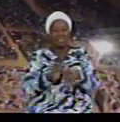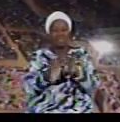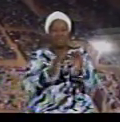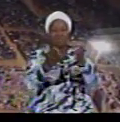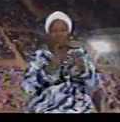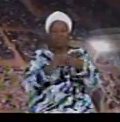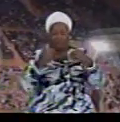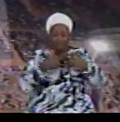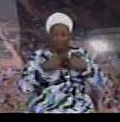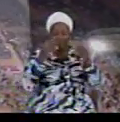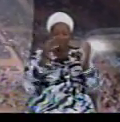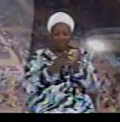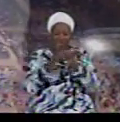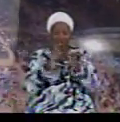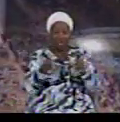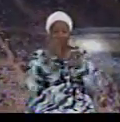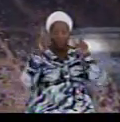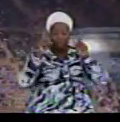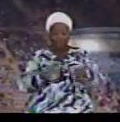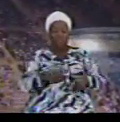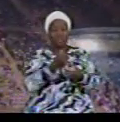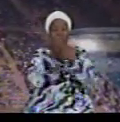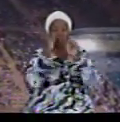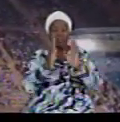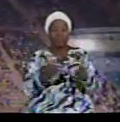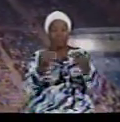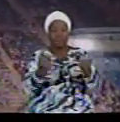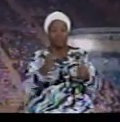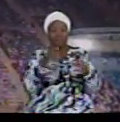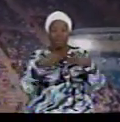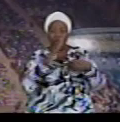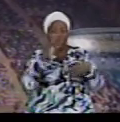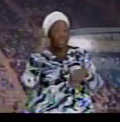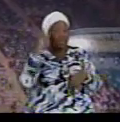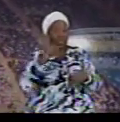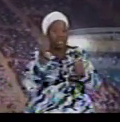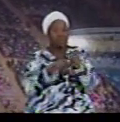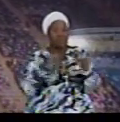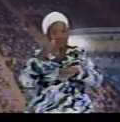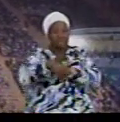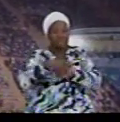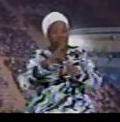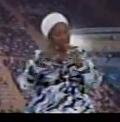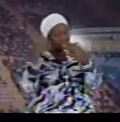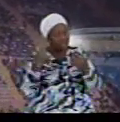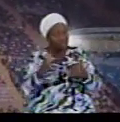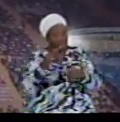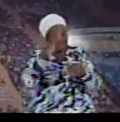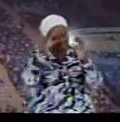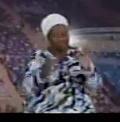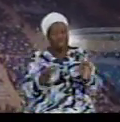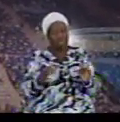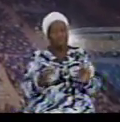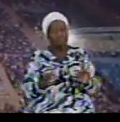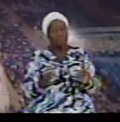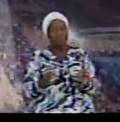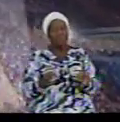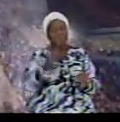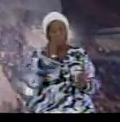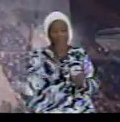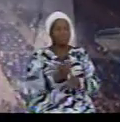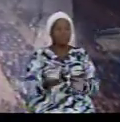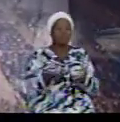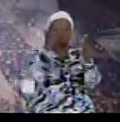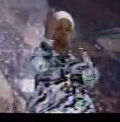have Jesus as your personal Savior now, you've been hearing every night, but now you're making up your mind, raise up